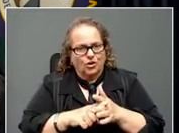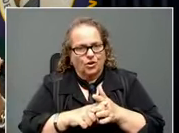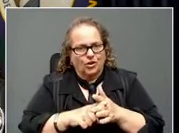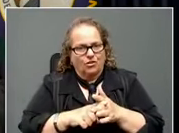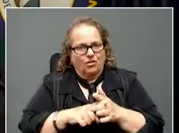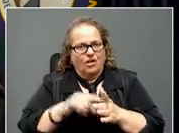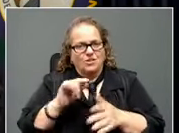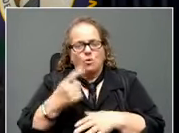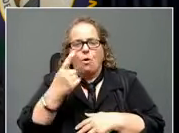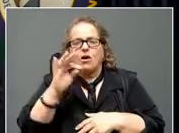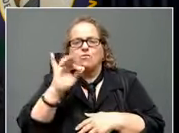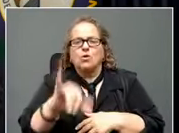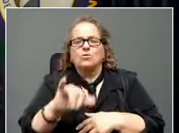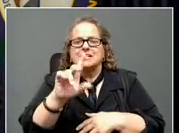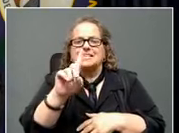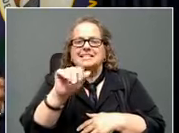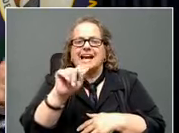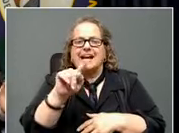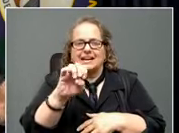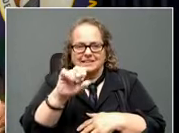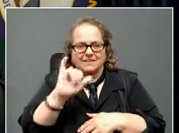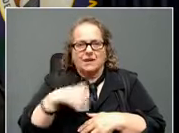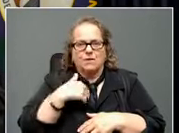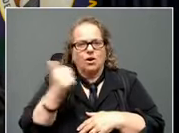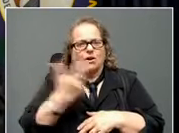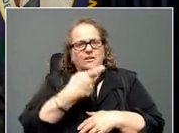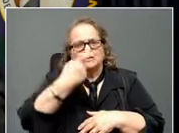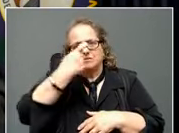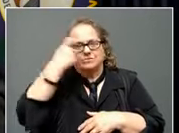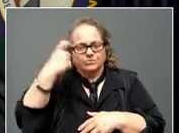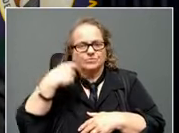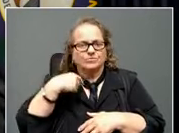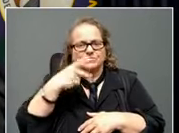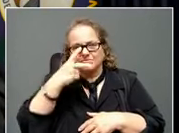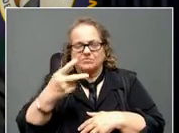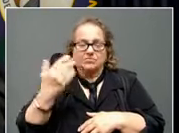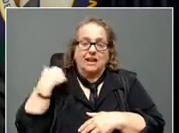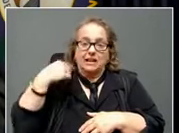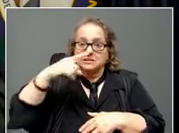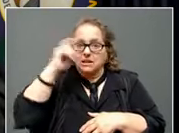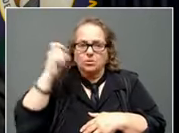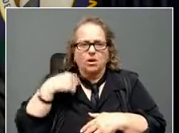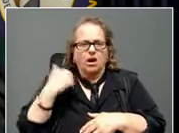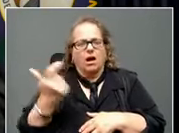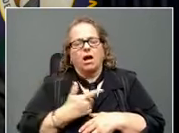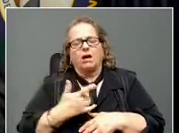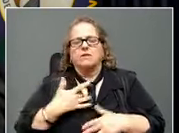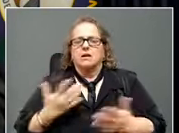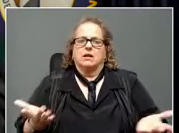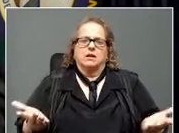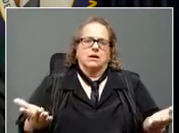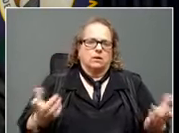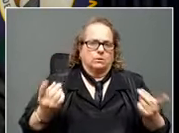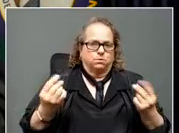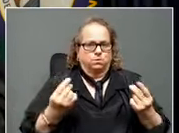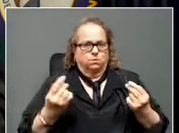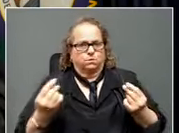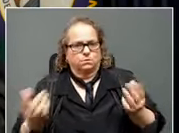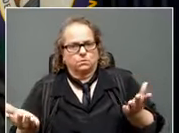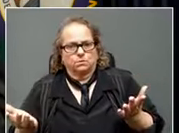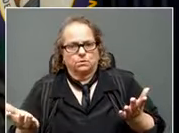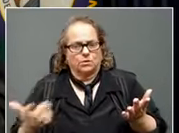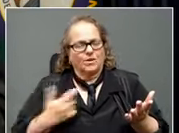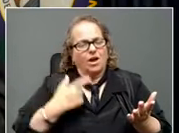dates that's imprinted on all of us, because we saw restlessness last summer too. We've always done things